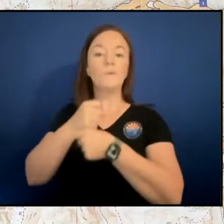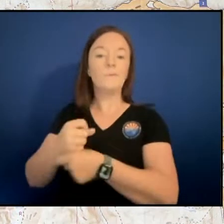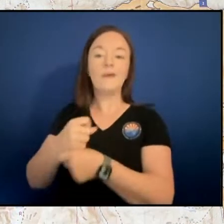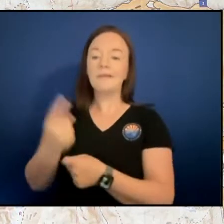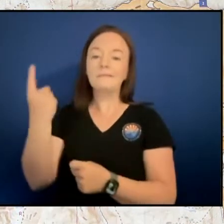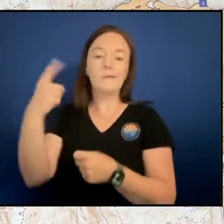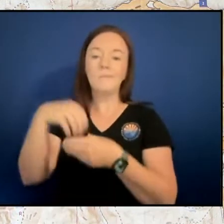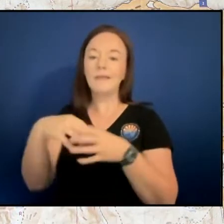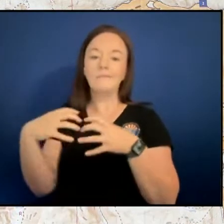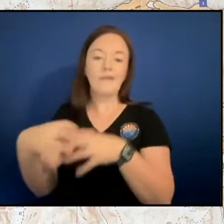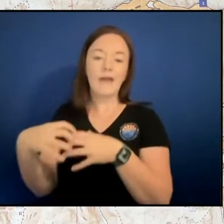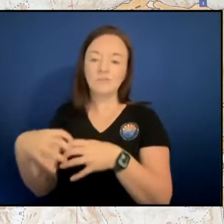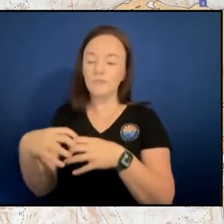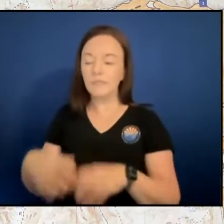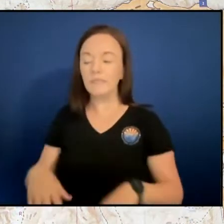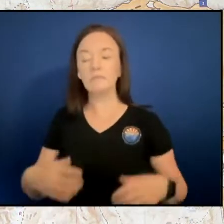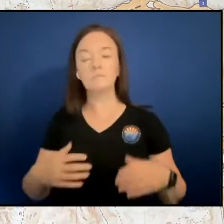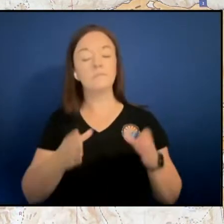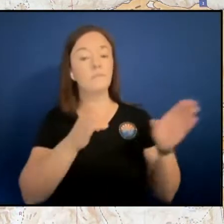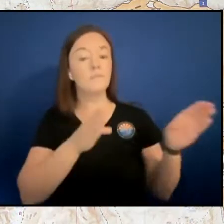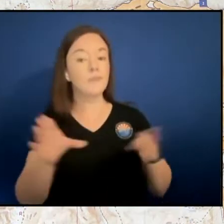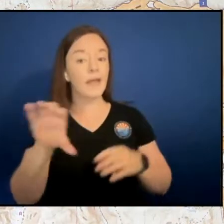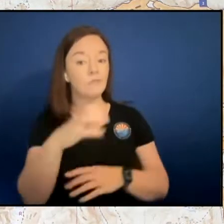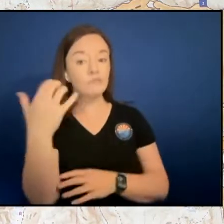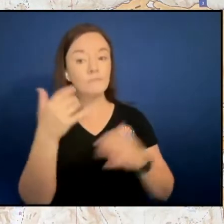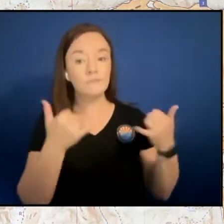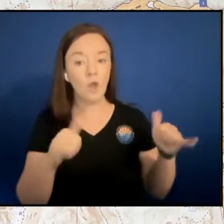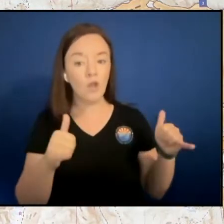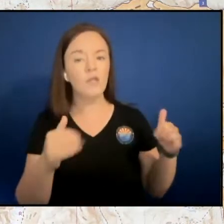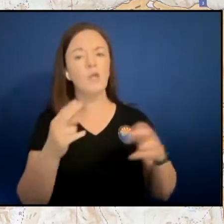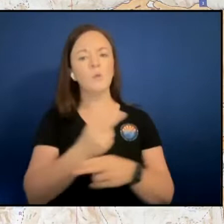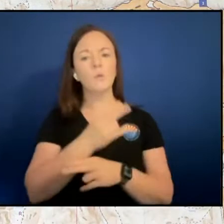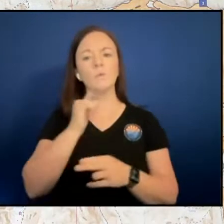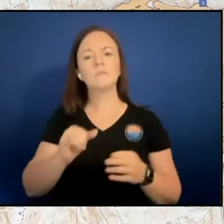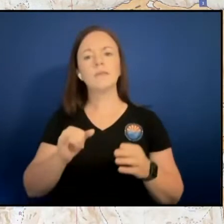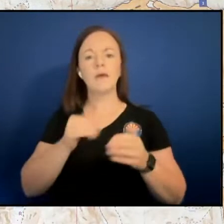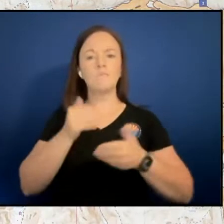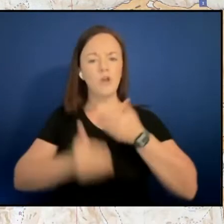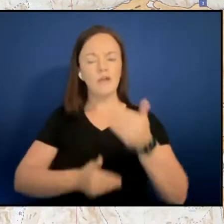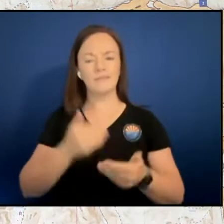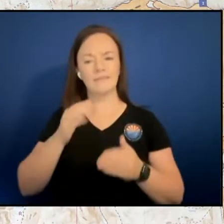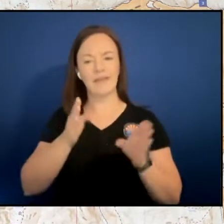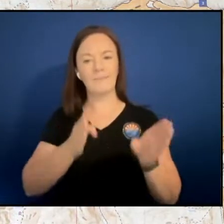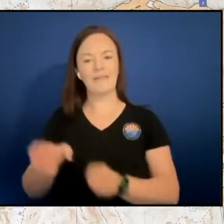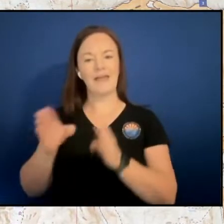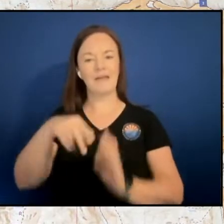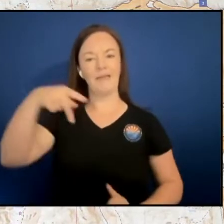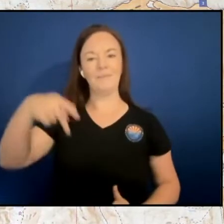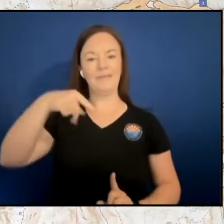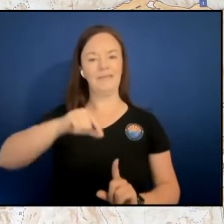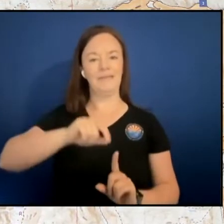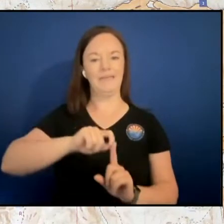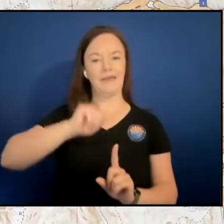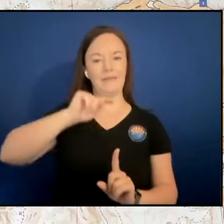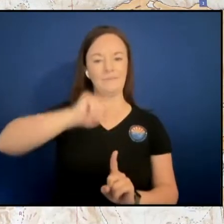plan a Christmas party or something else, you could use that planning P to tell you exactly how to do it.